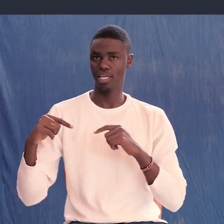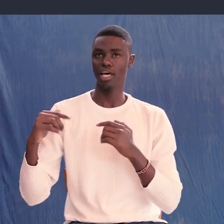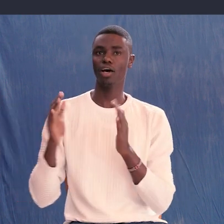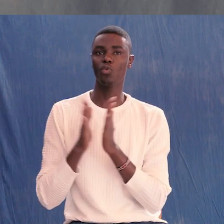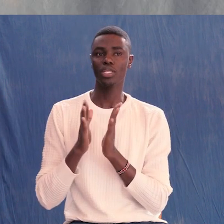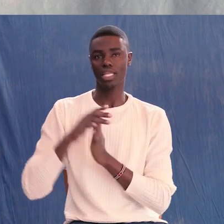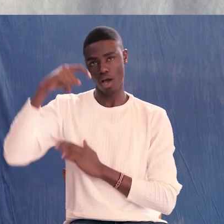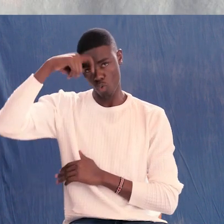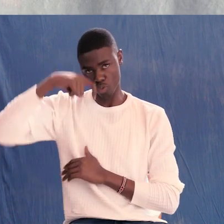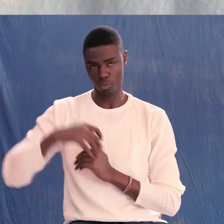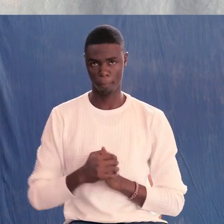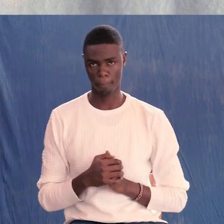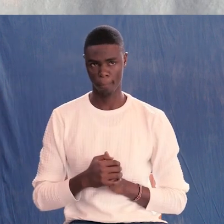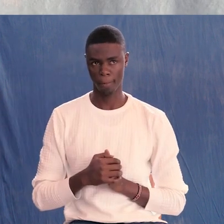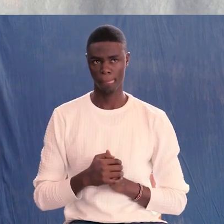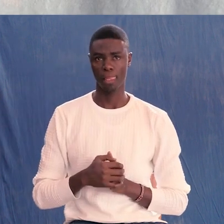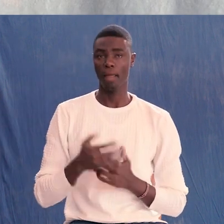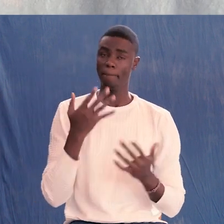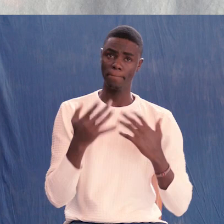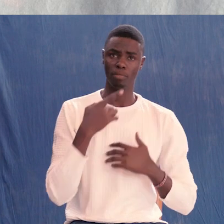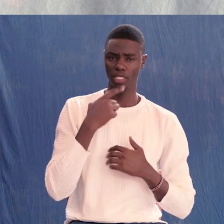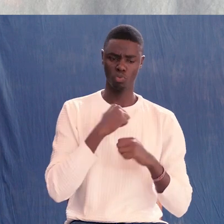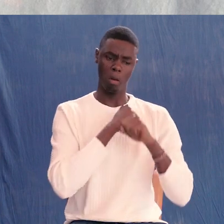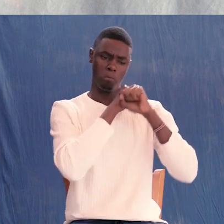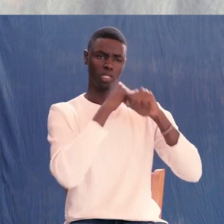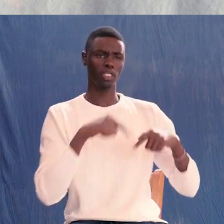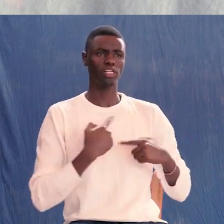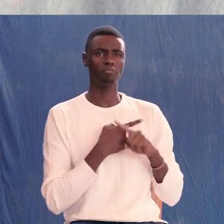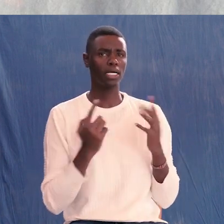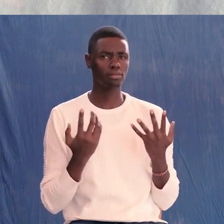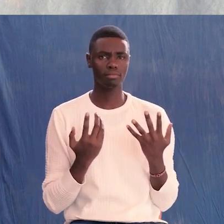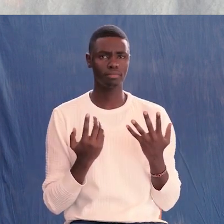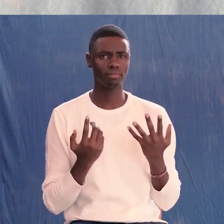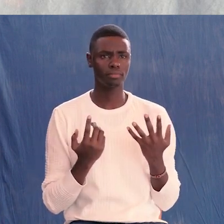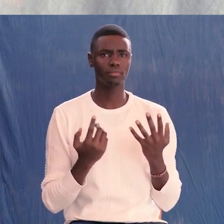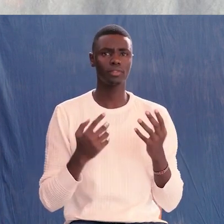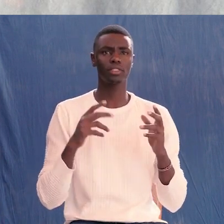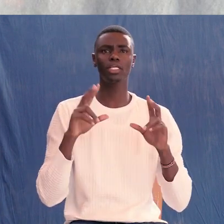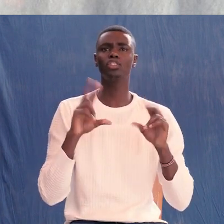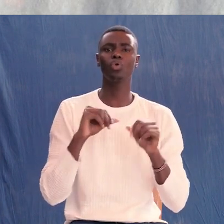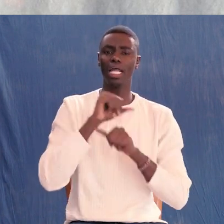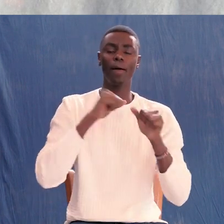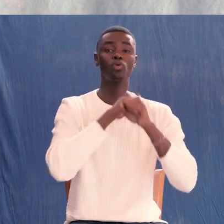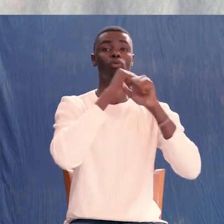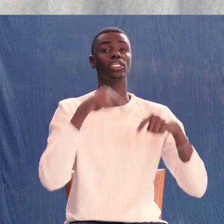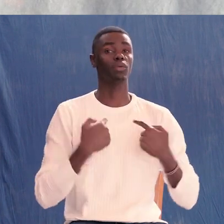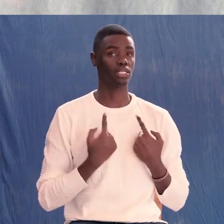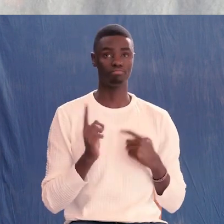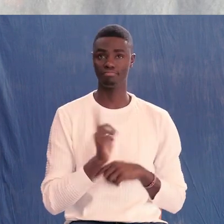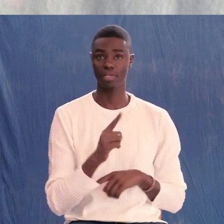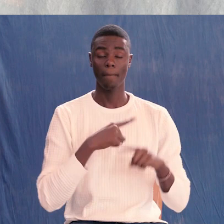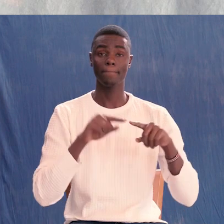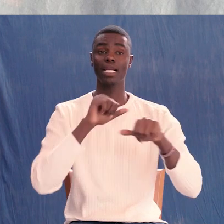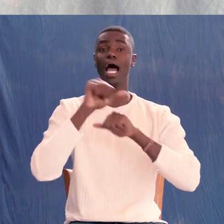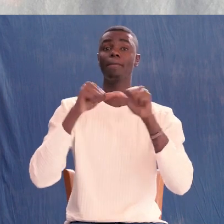wisdom. And we might say we're protecting ourselves, but actually it's not just about protecting ourselves, it's